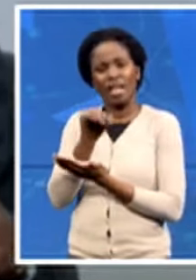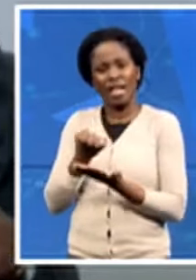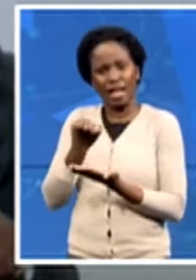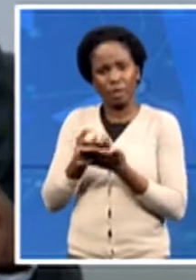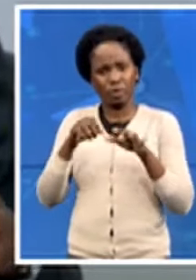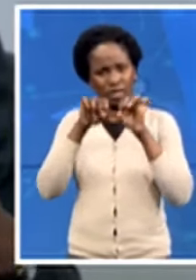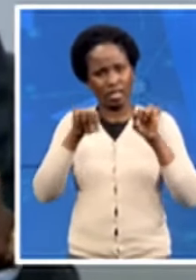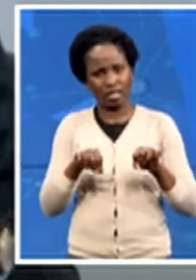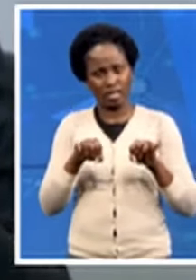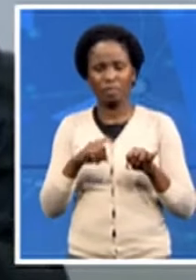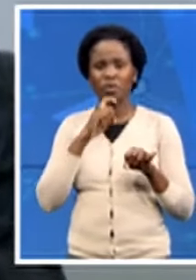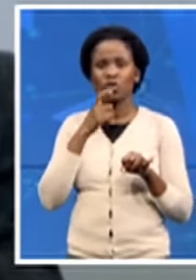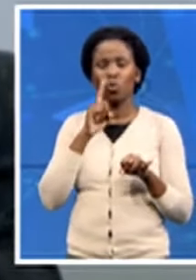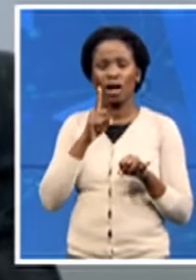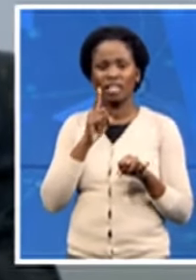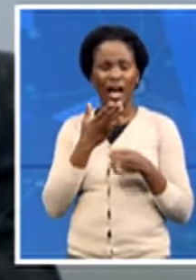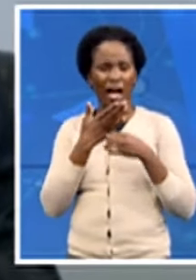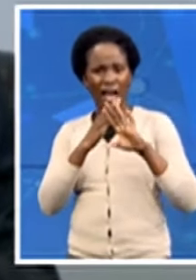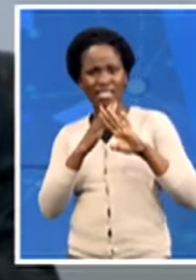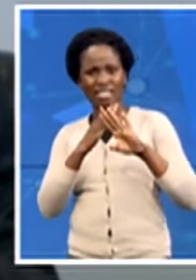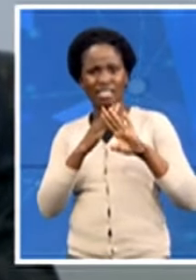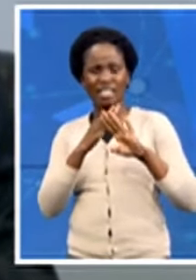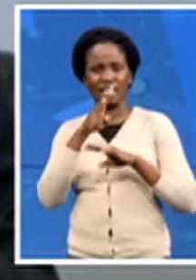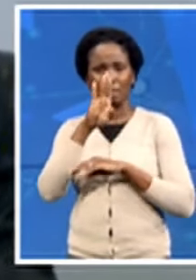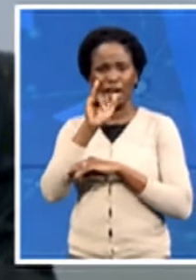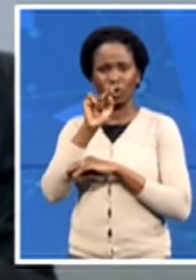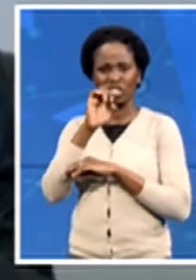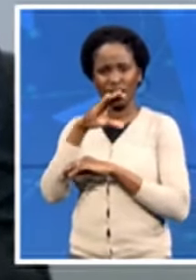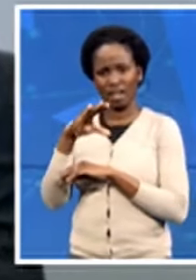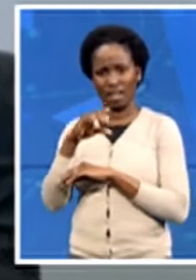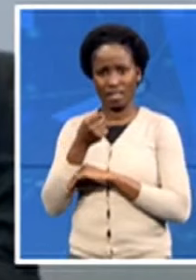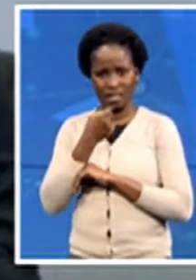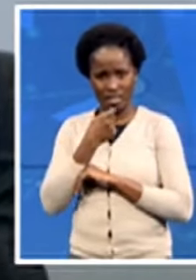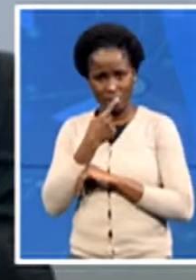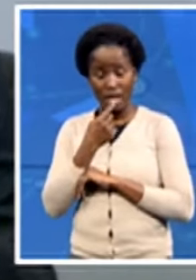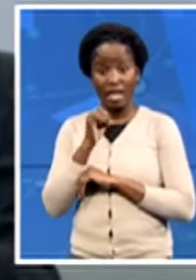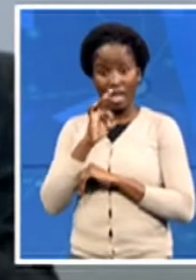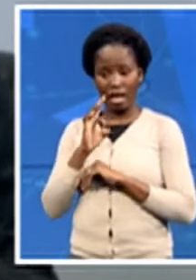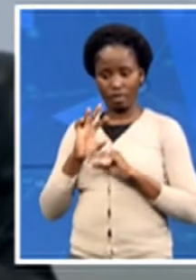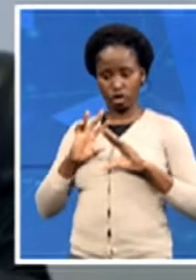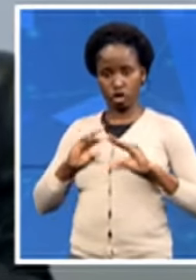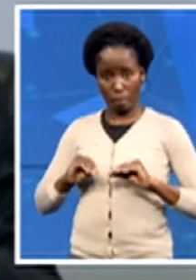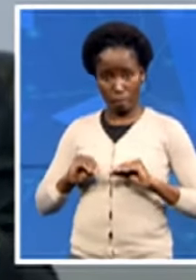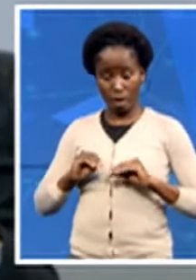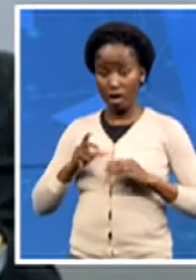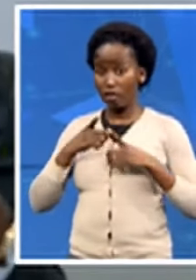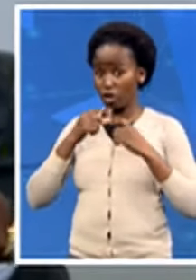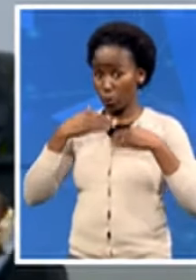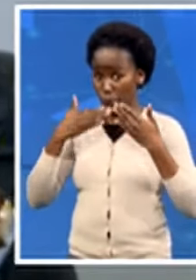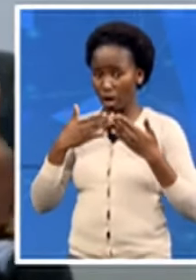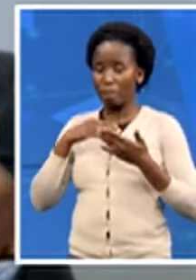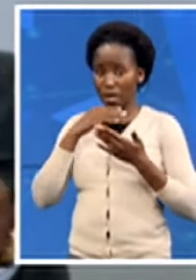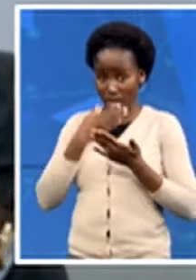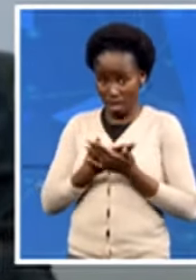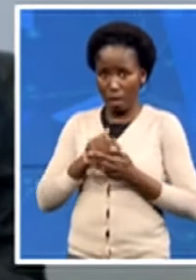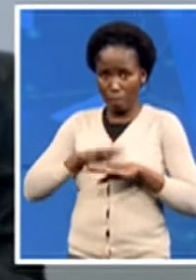If you use antibiotics poorly, you create mutations to the bacteria. Okay, and it's the same thing if we vaccinate slowly,